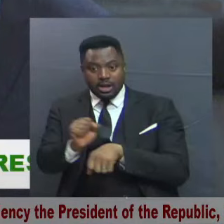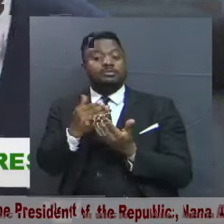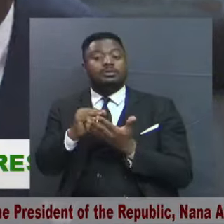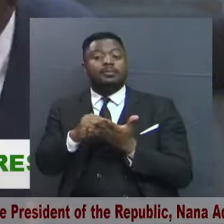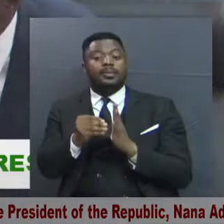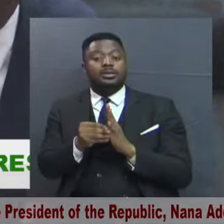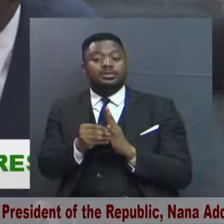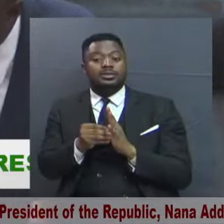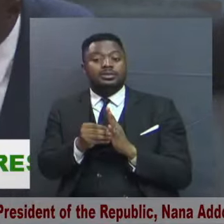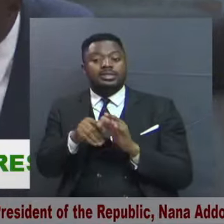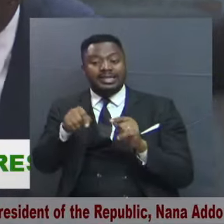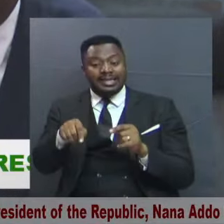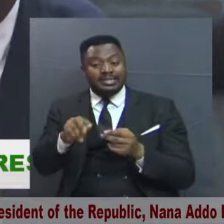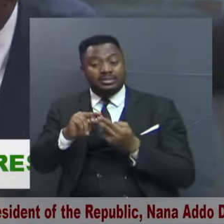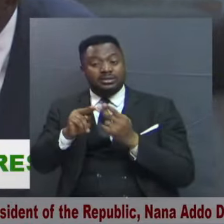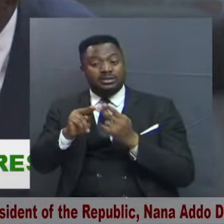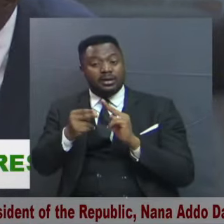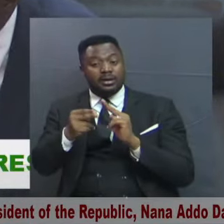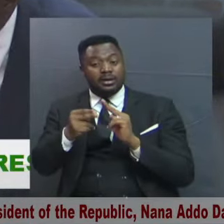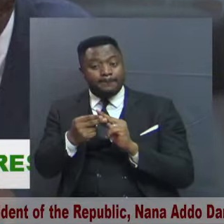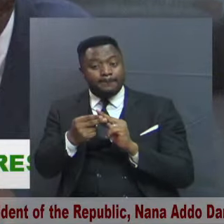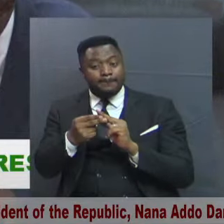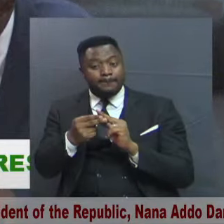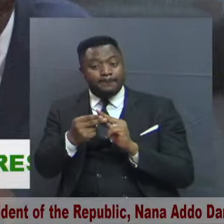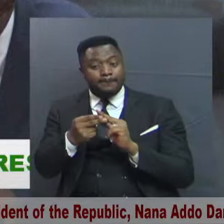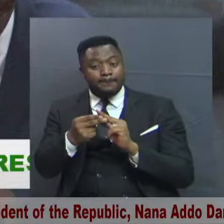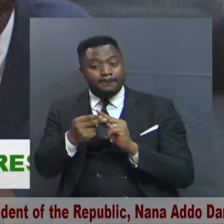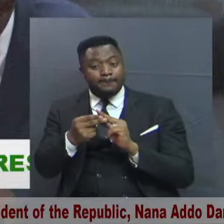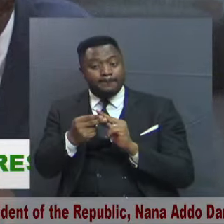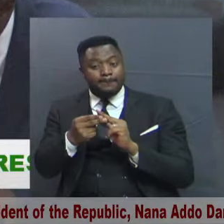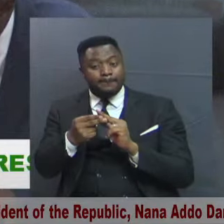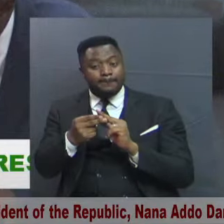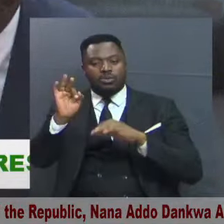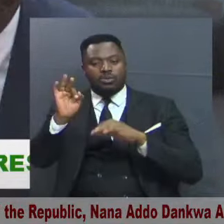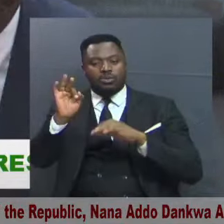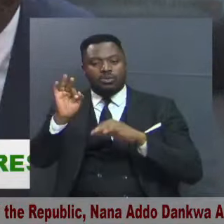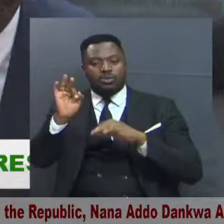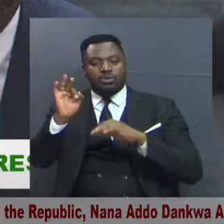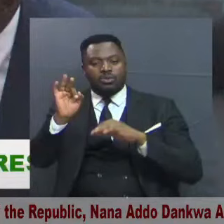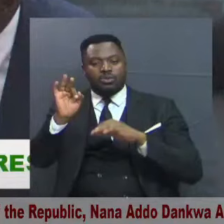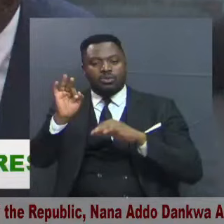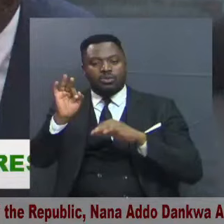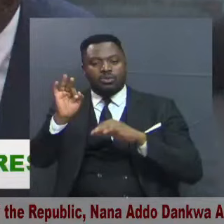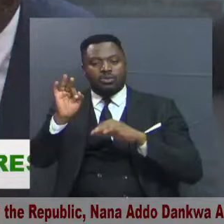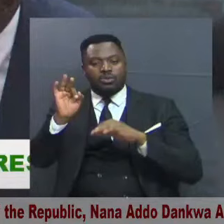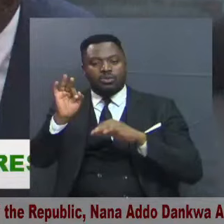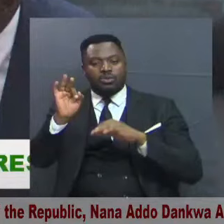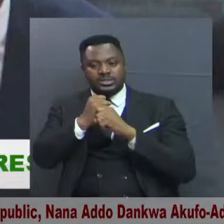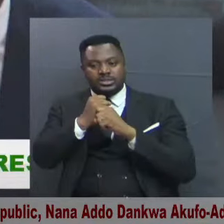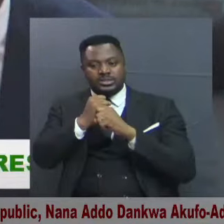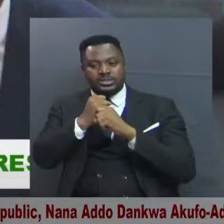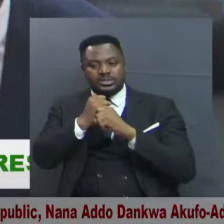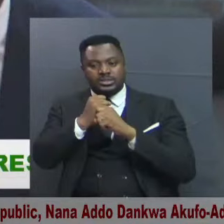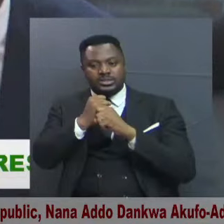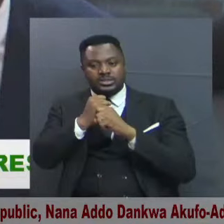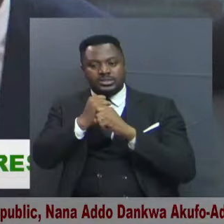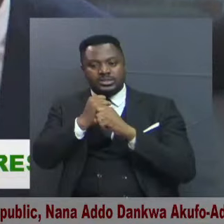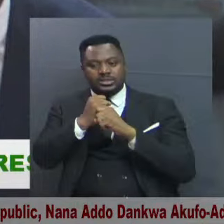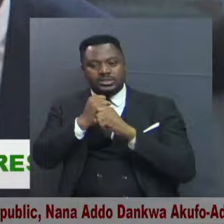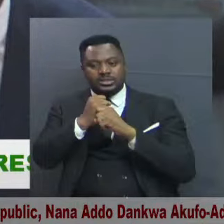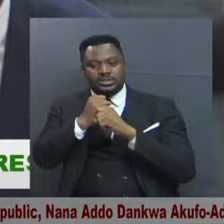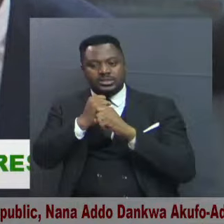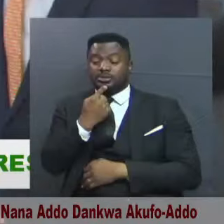that this number have simply given up on their set for jobs because of years of frustration and